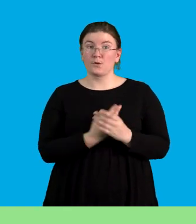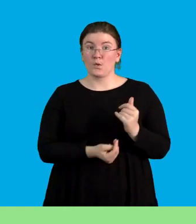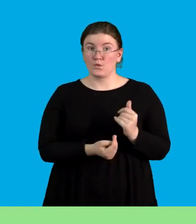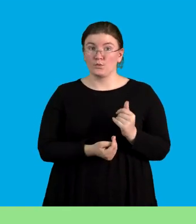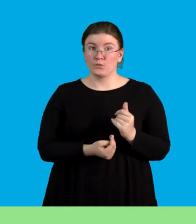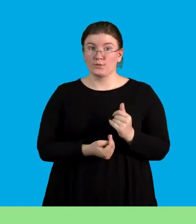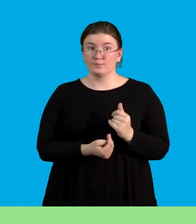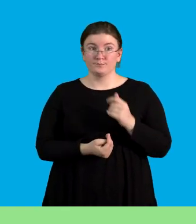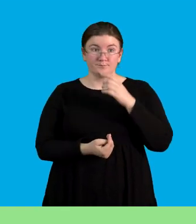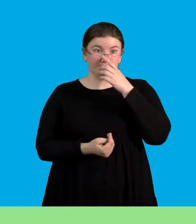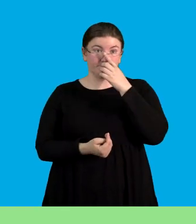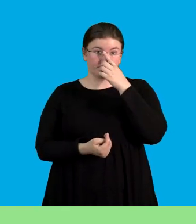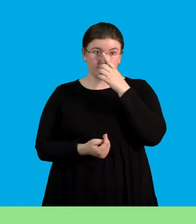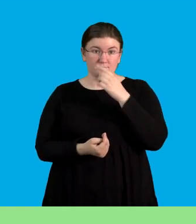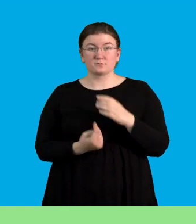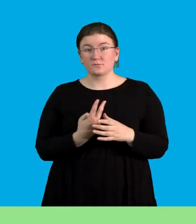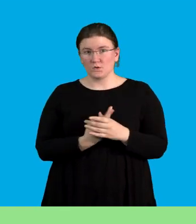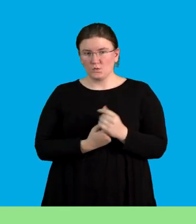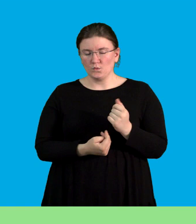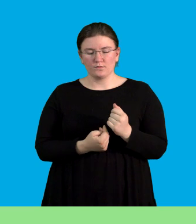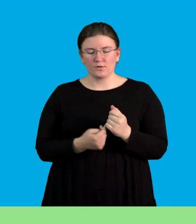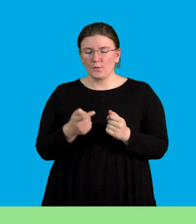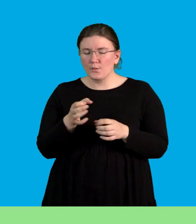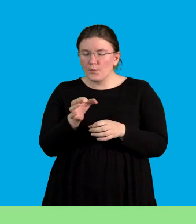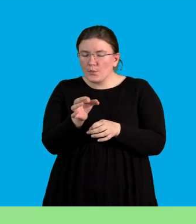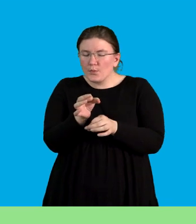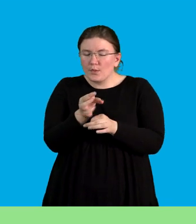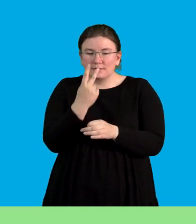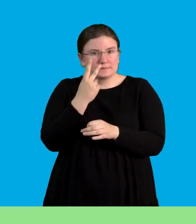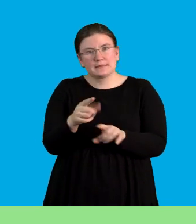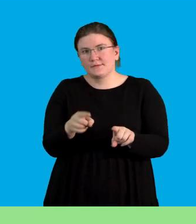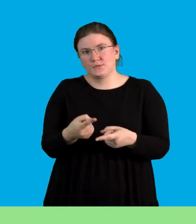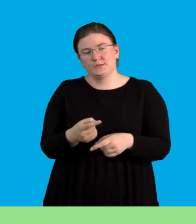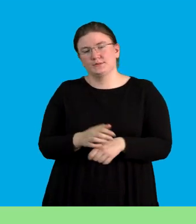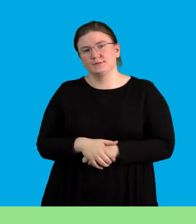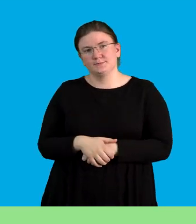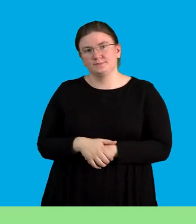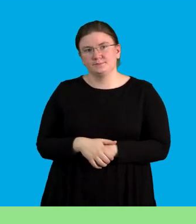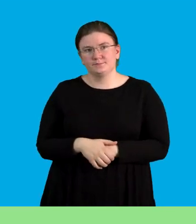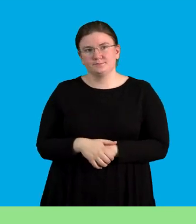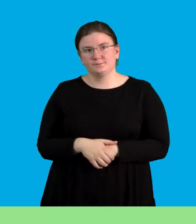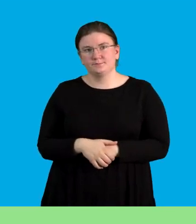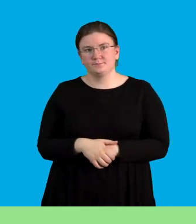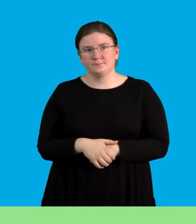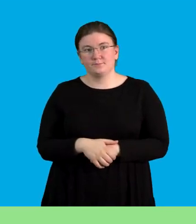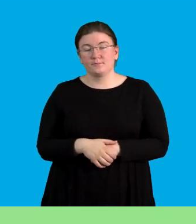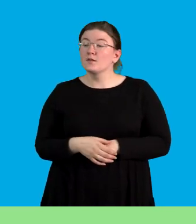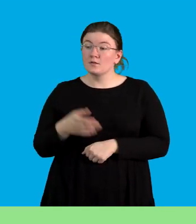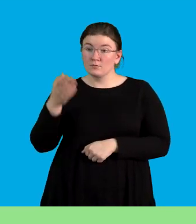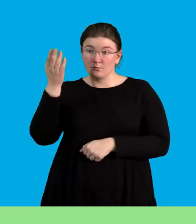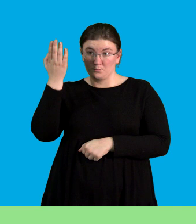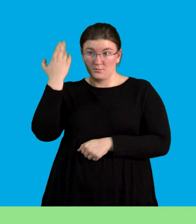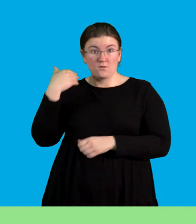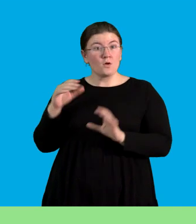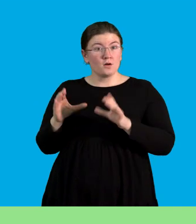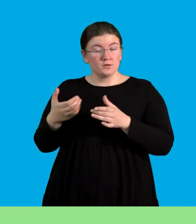So both bacteria and viruses are microscopic. From the